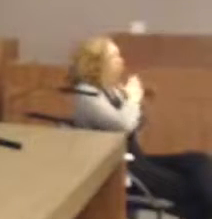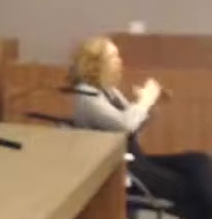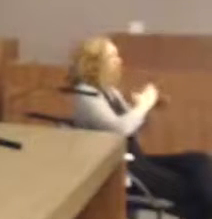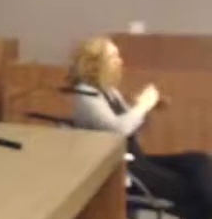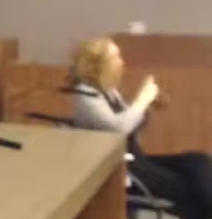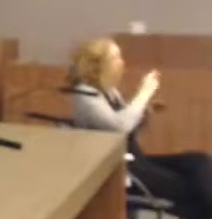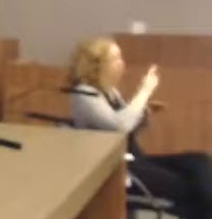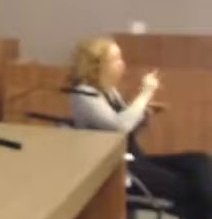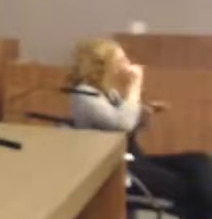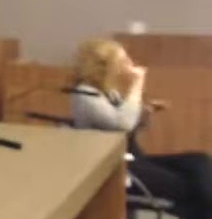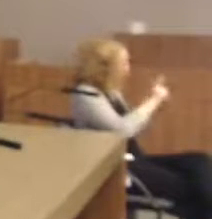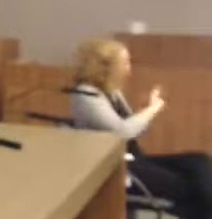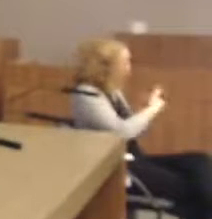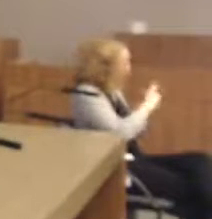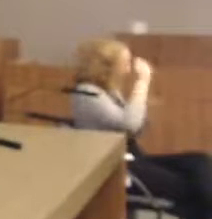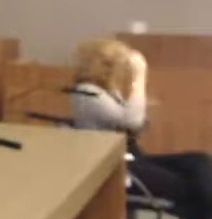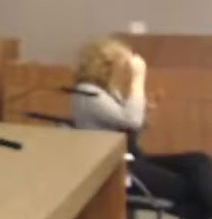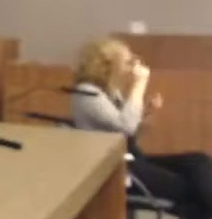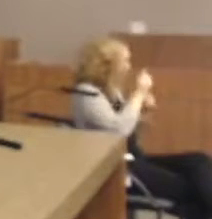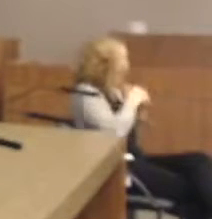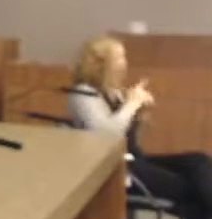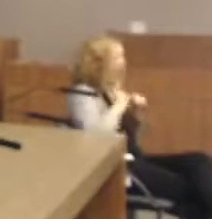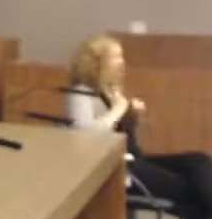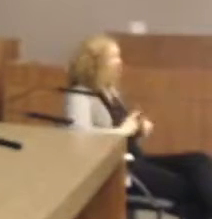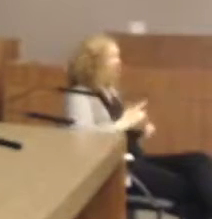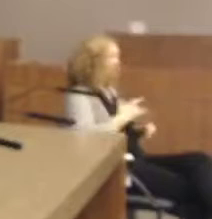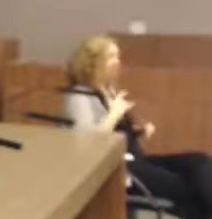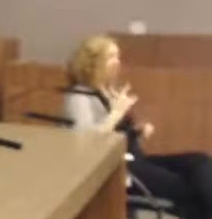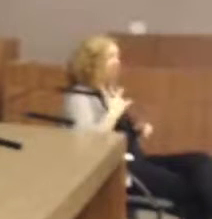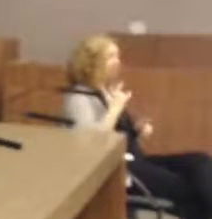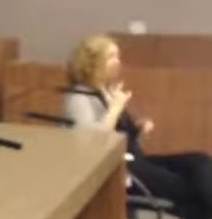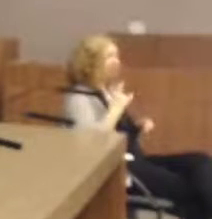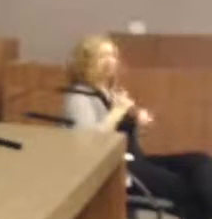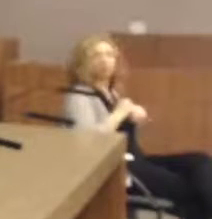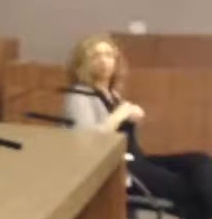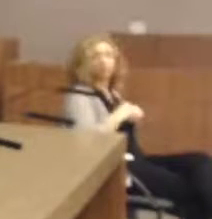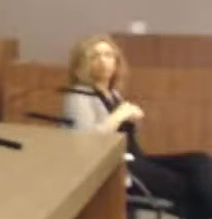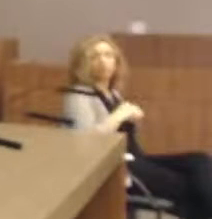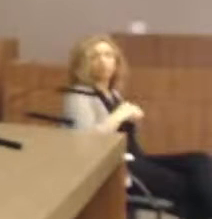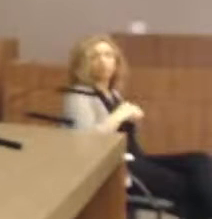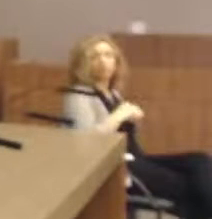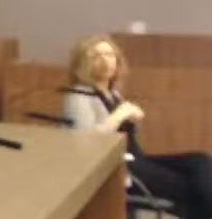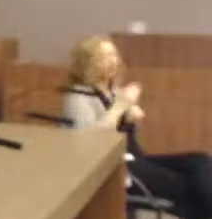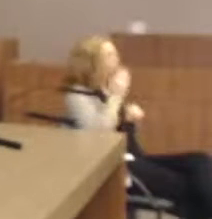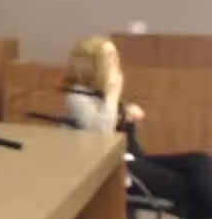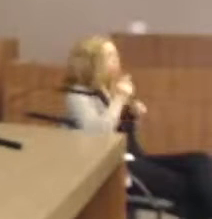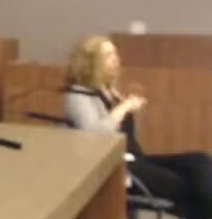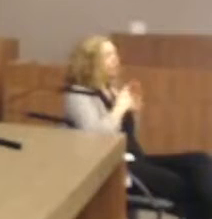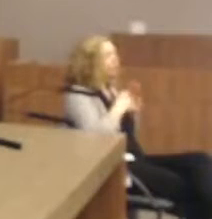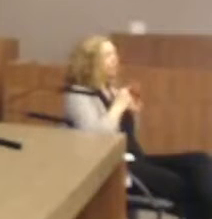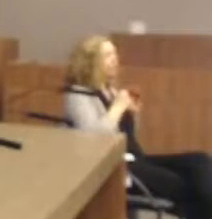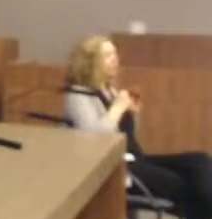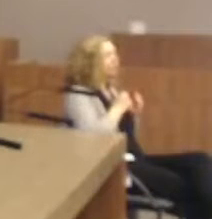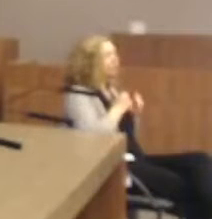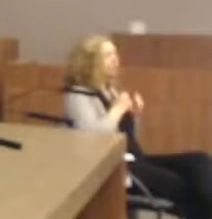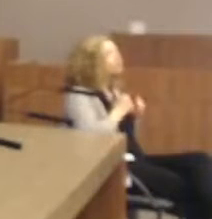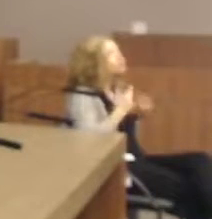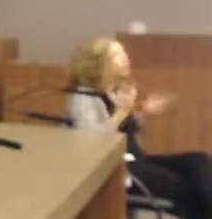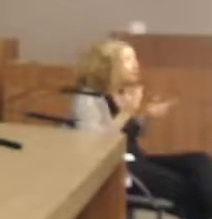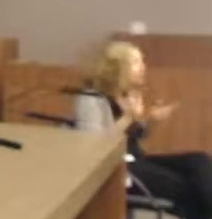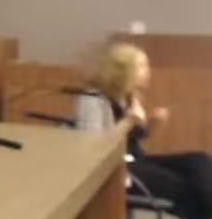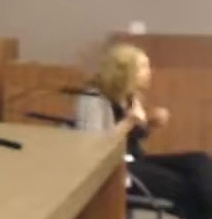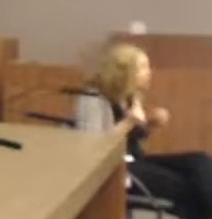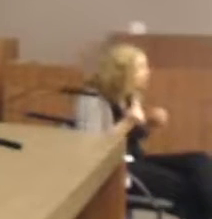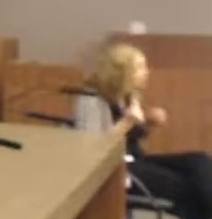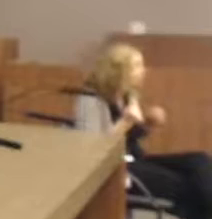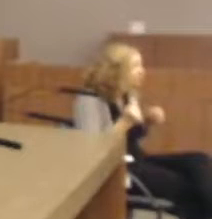And then physical sensation. So, sometimes you get that hair on the back of your neck standing up feeling, you know,